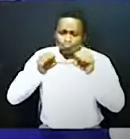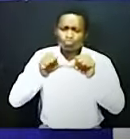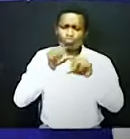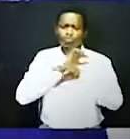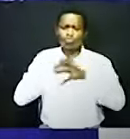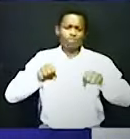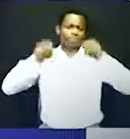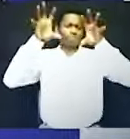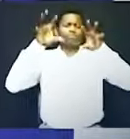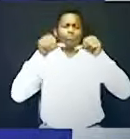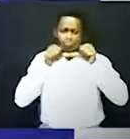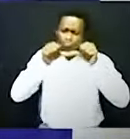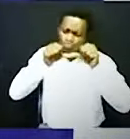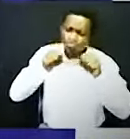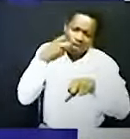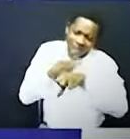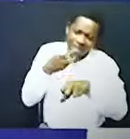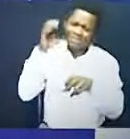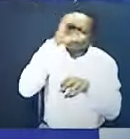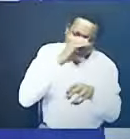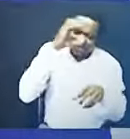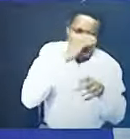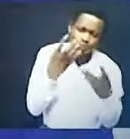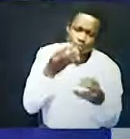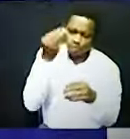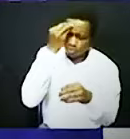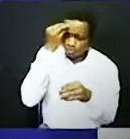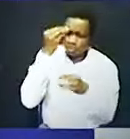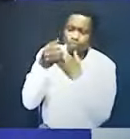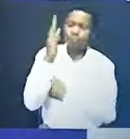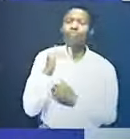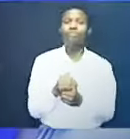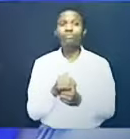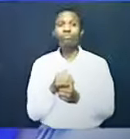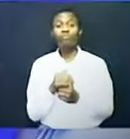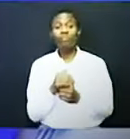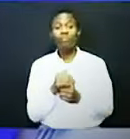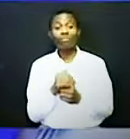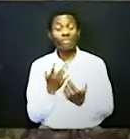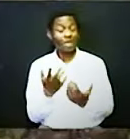heart. To most people, God is an